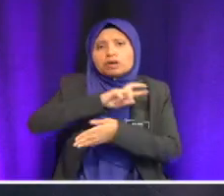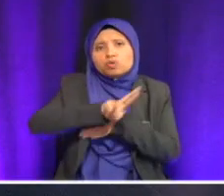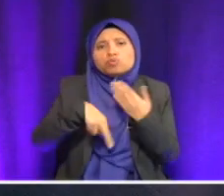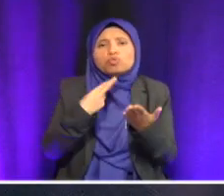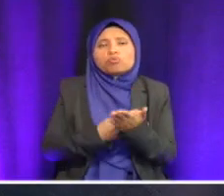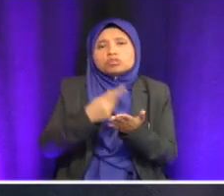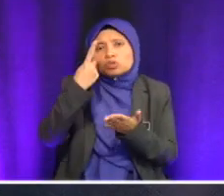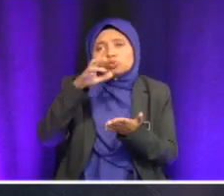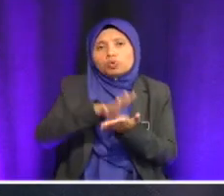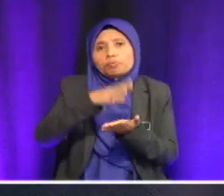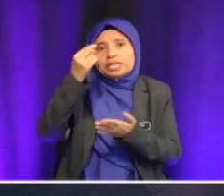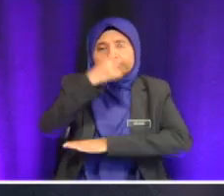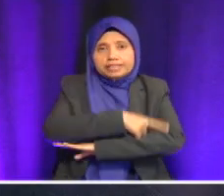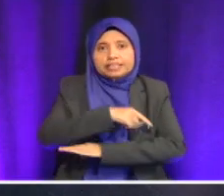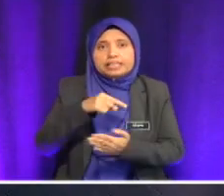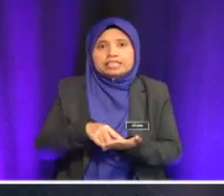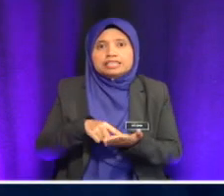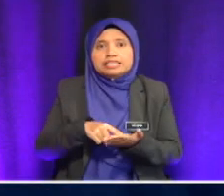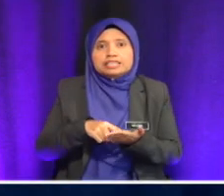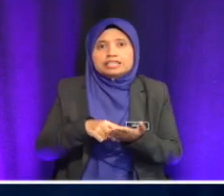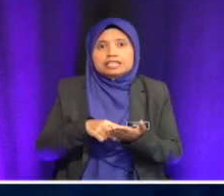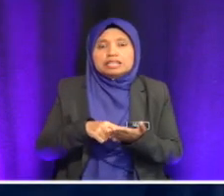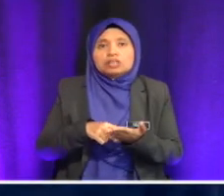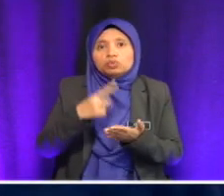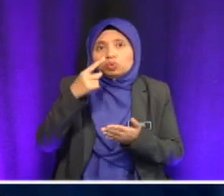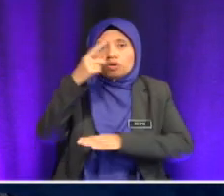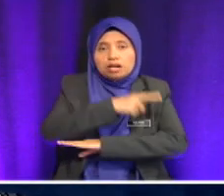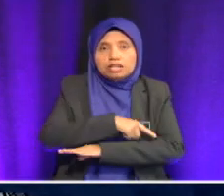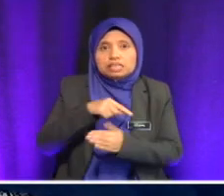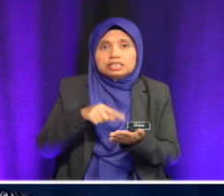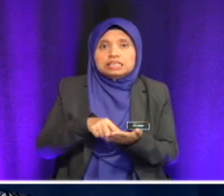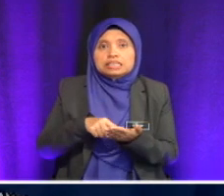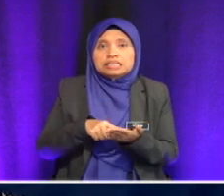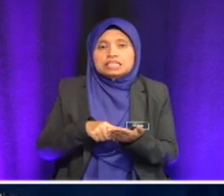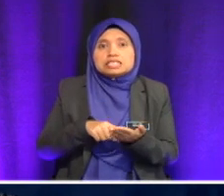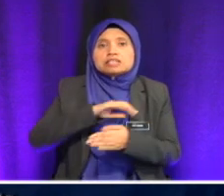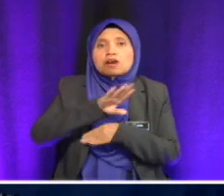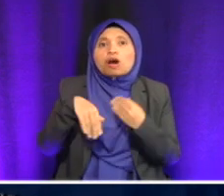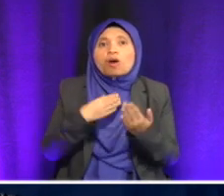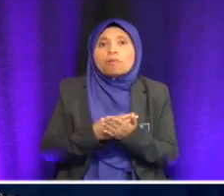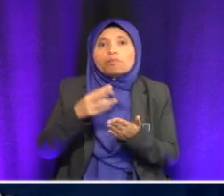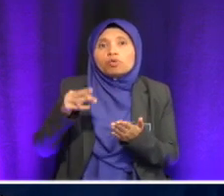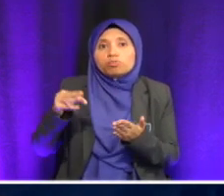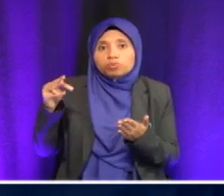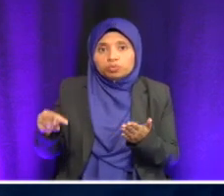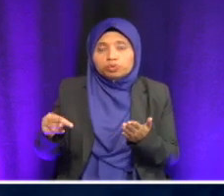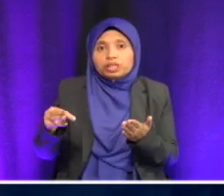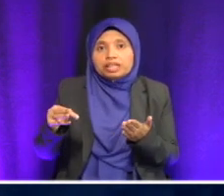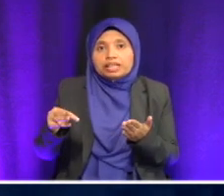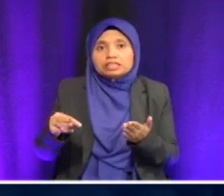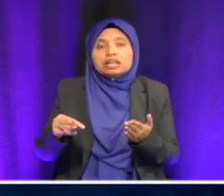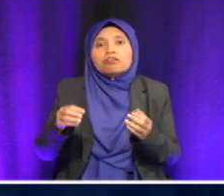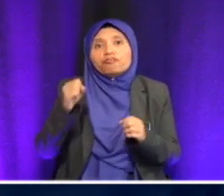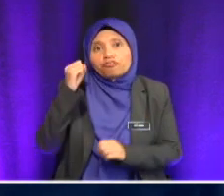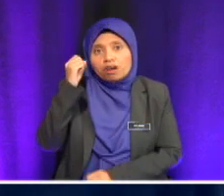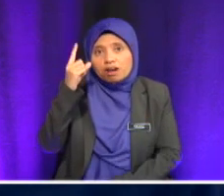reading activity Okay. and lesson? All right. So basically for today's lesson, I think our pupils have learned on how to use skimming and scanning to understand